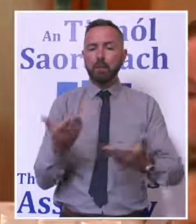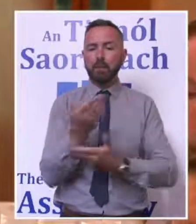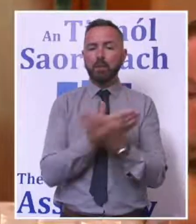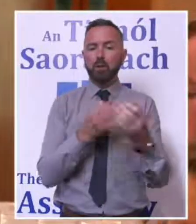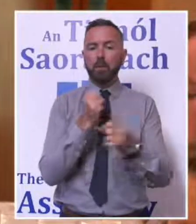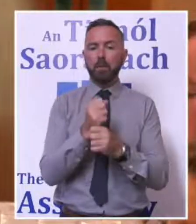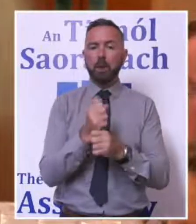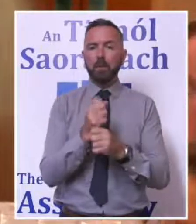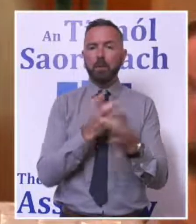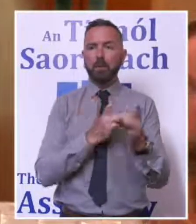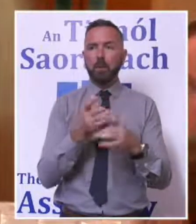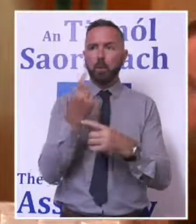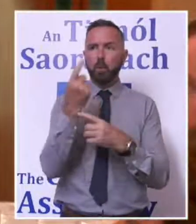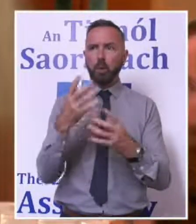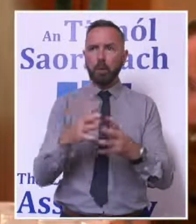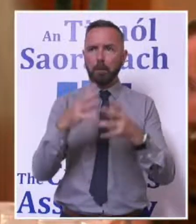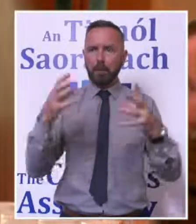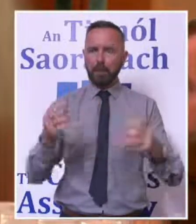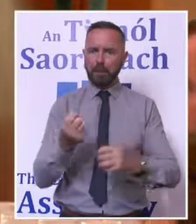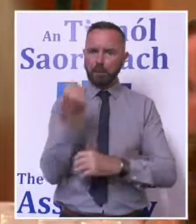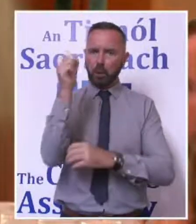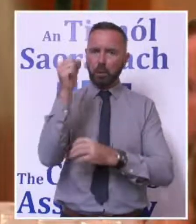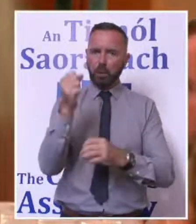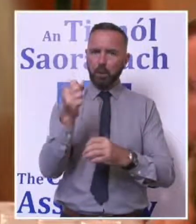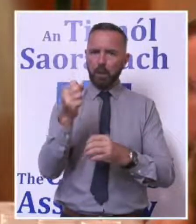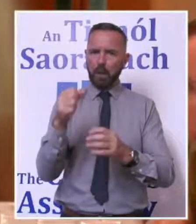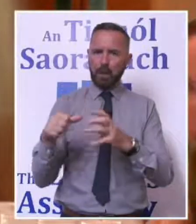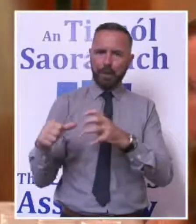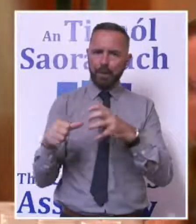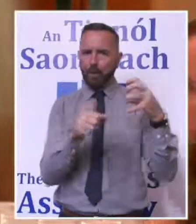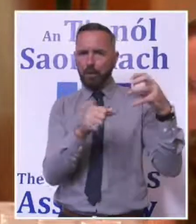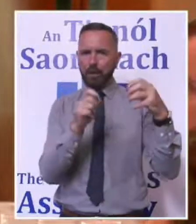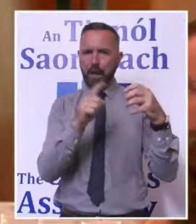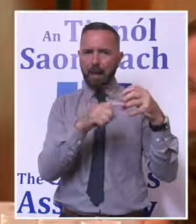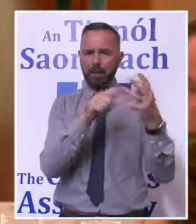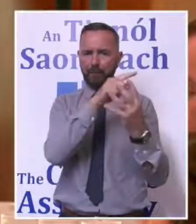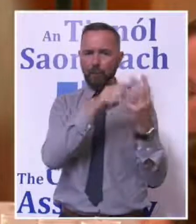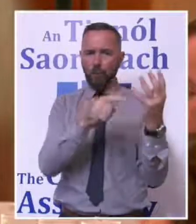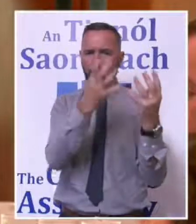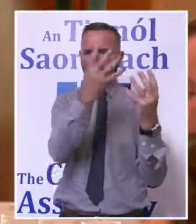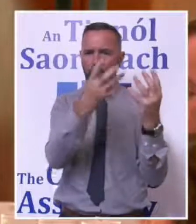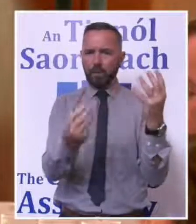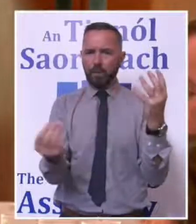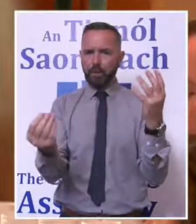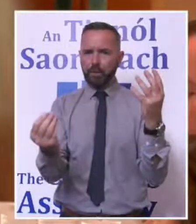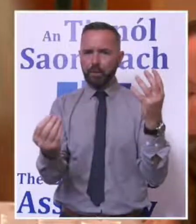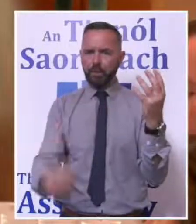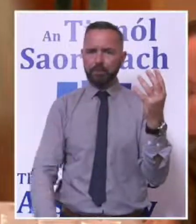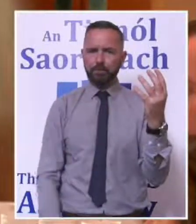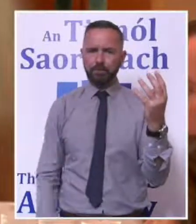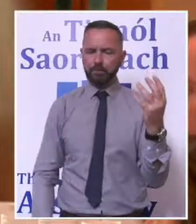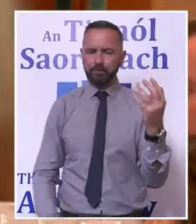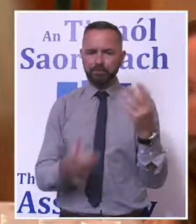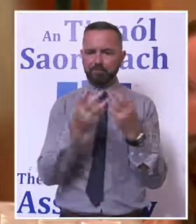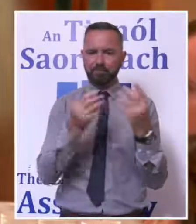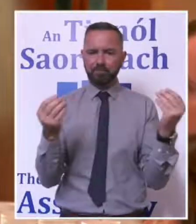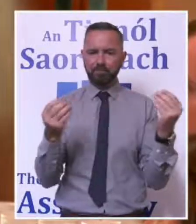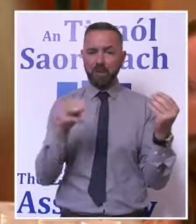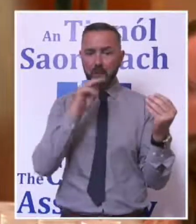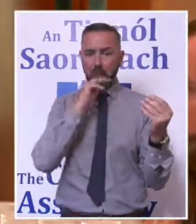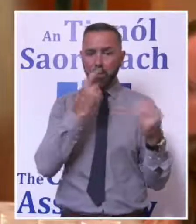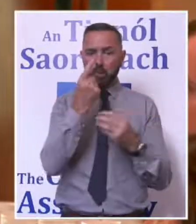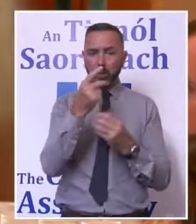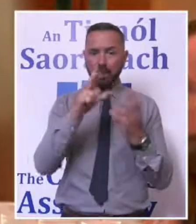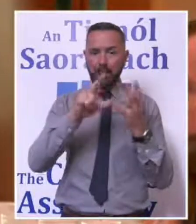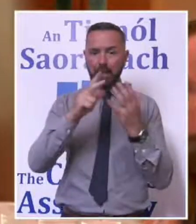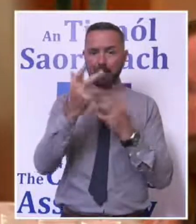one great super authority and the abolition of the 4 councils. And that would, at the moment, if that were to happen, lead to